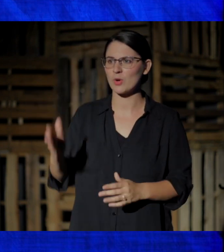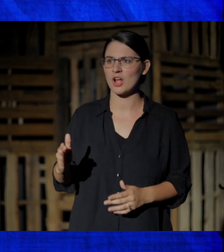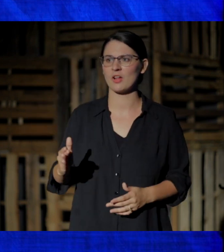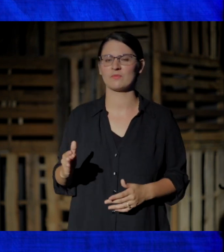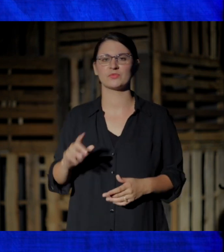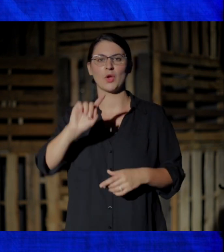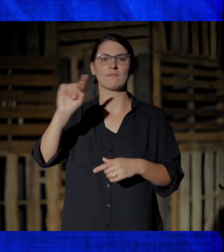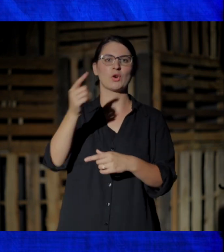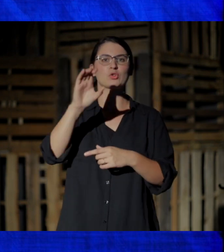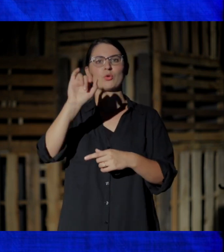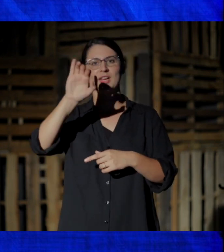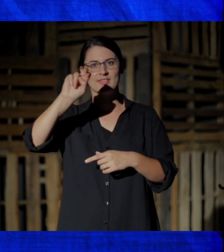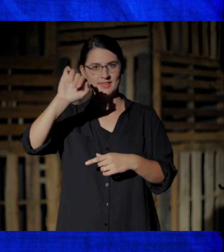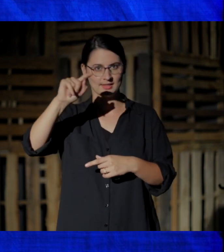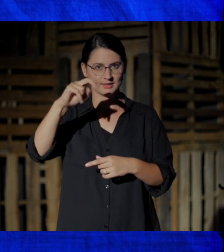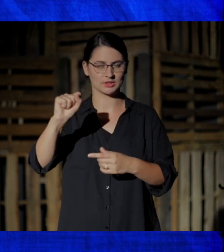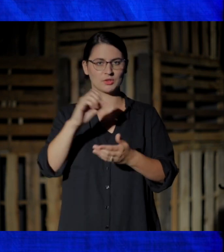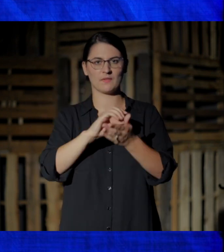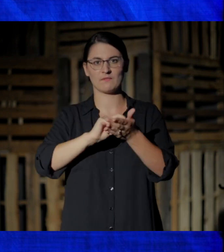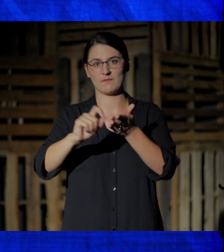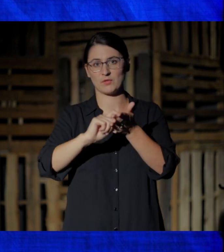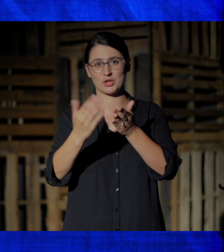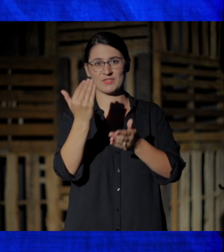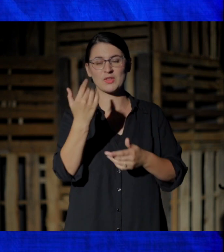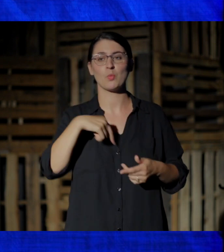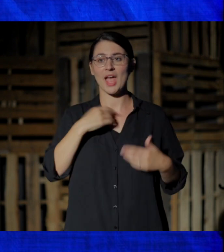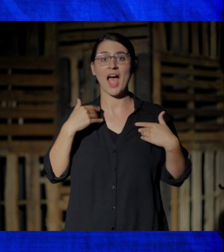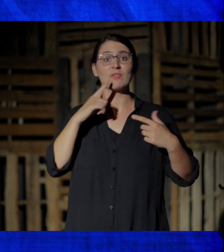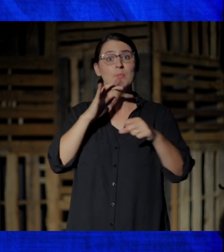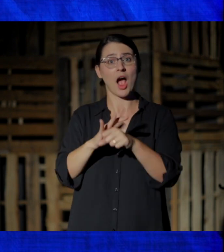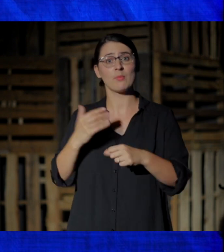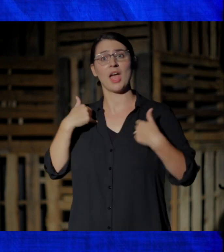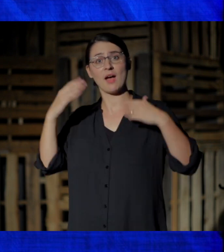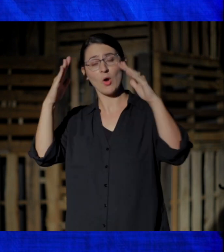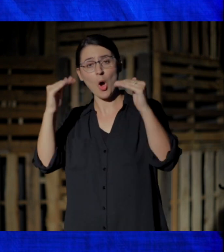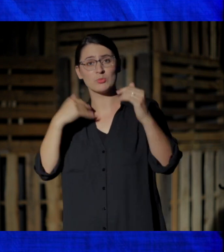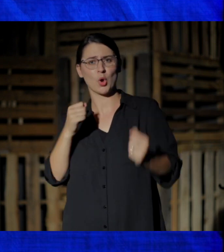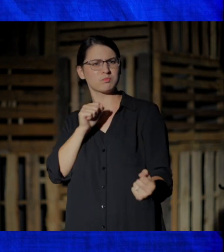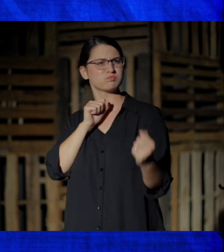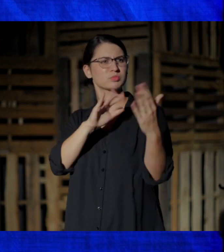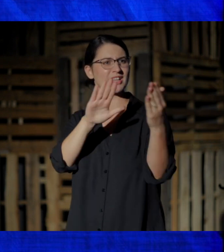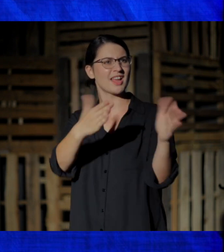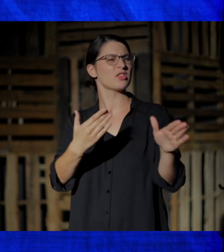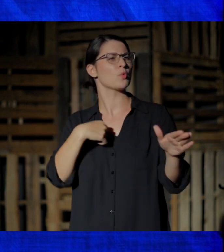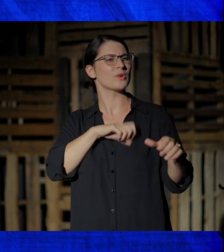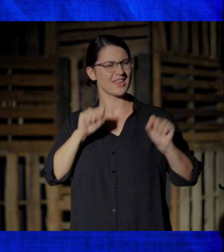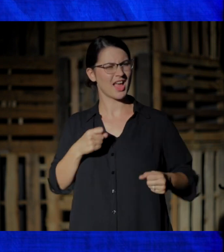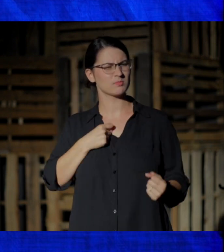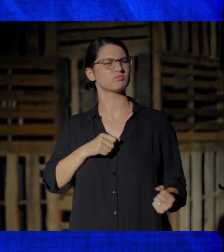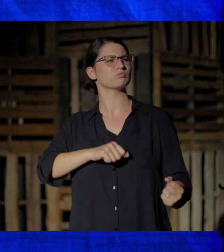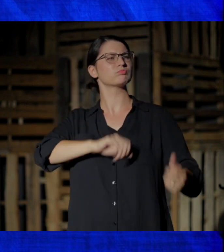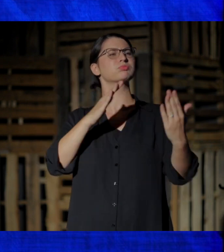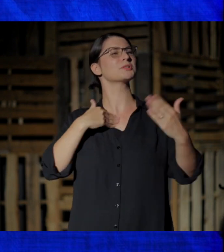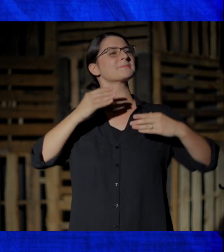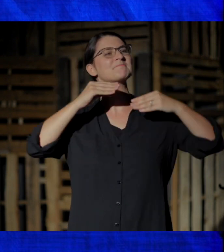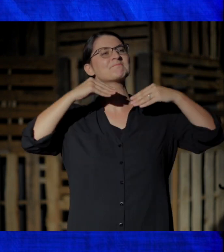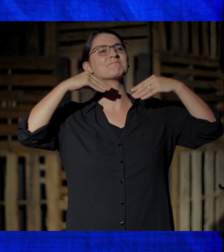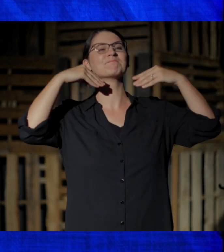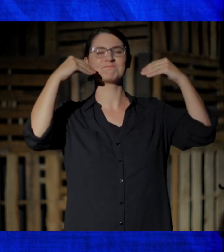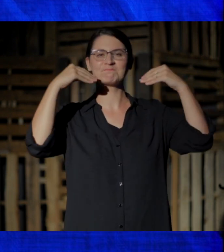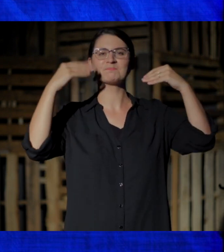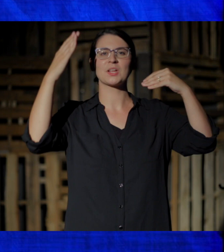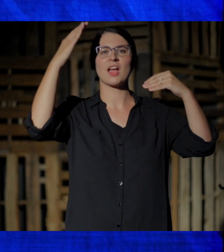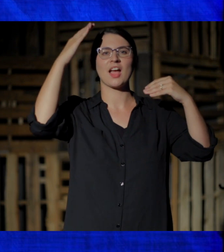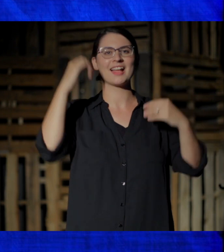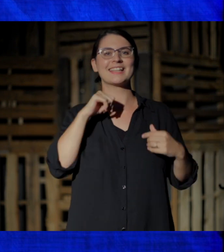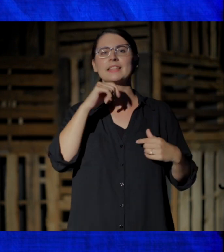the face of death, we can march and we can live. And I can put a smile on my face, not from suppression, but because I got something to